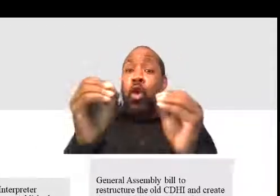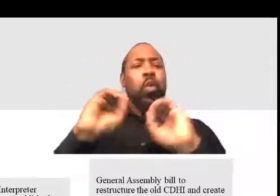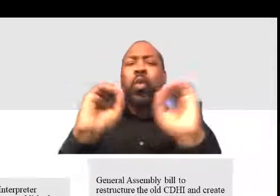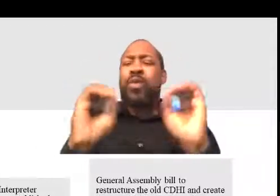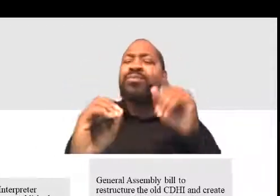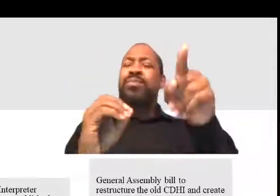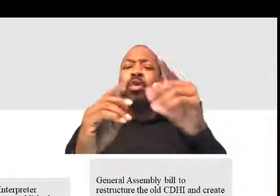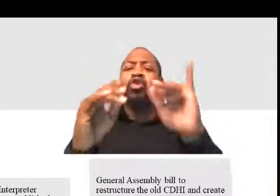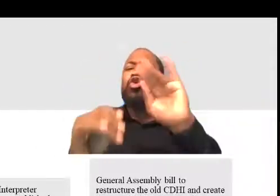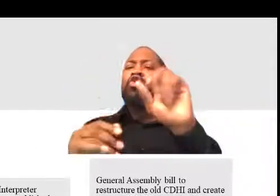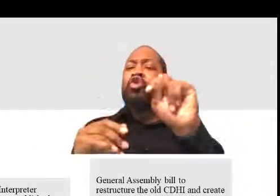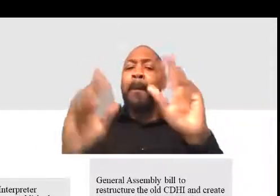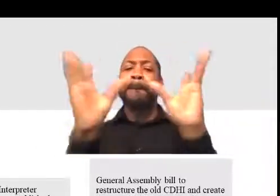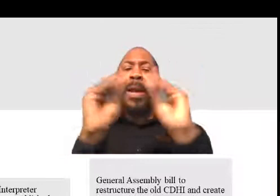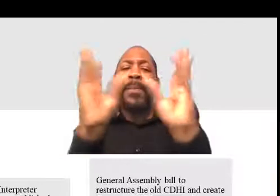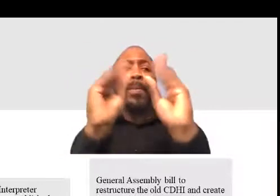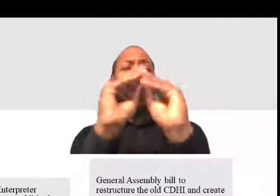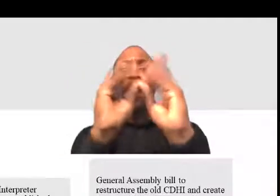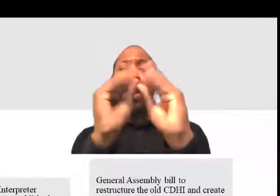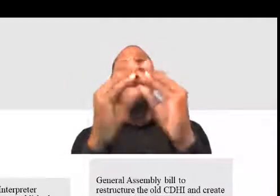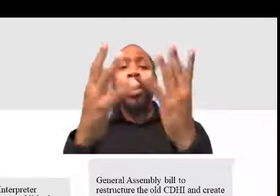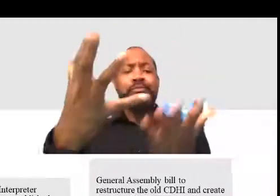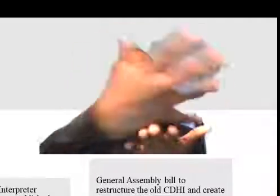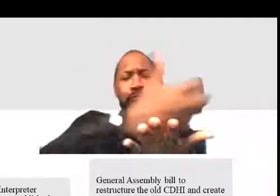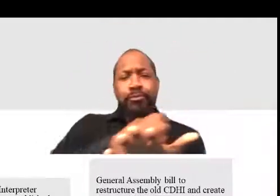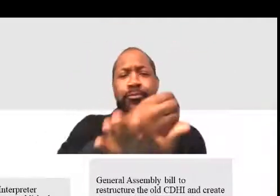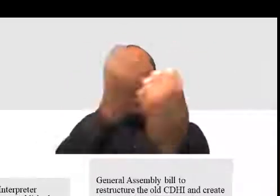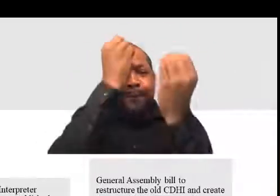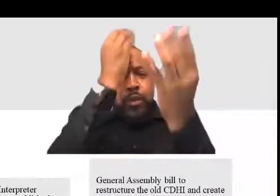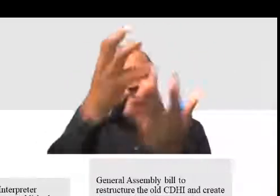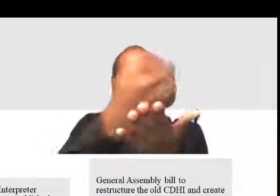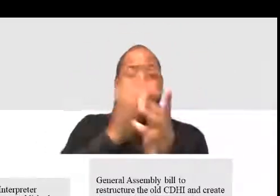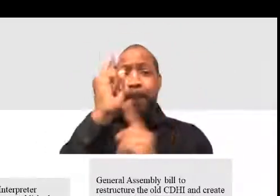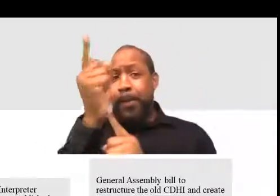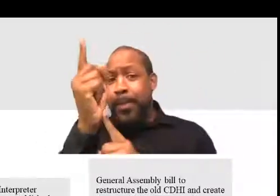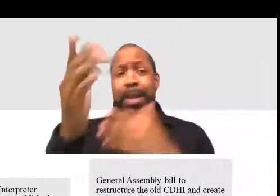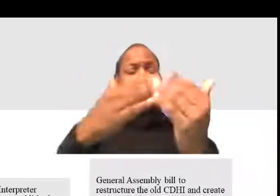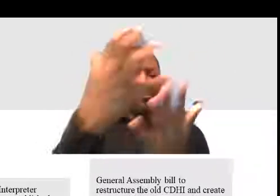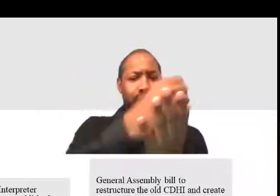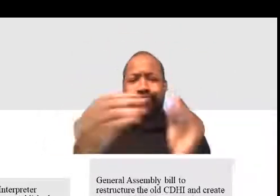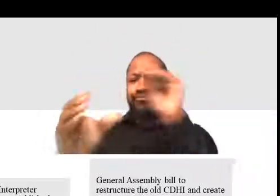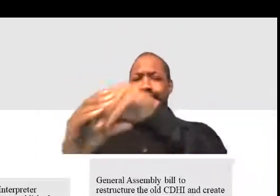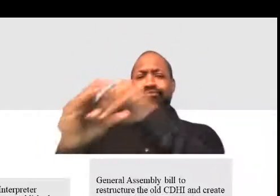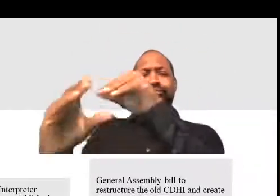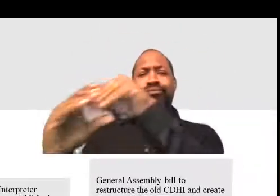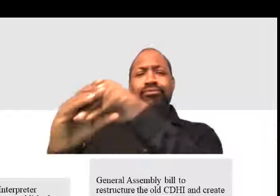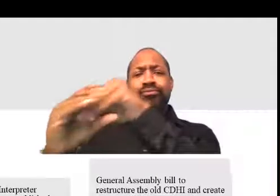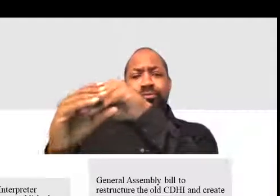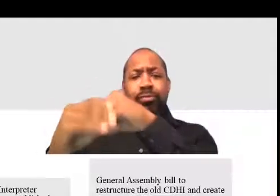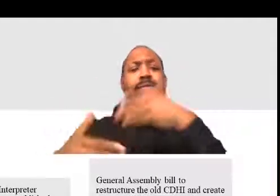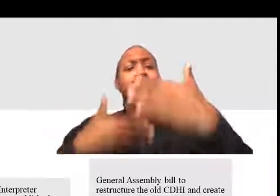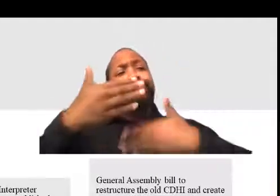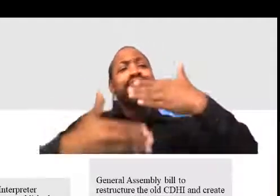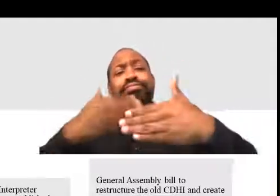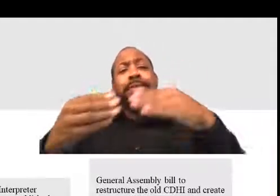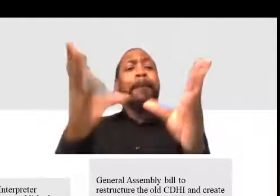CDHI did not actually have an office. They ran meetings and collected information, minutes and things like